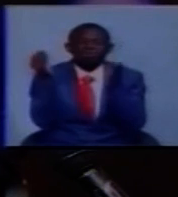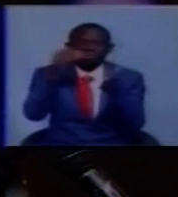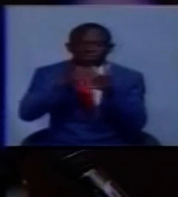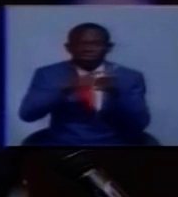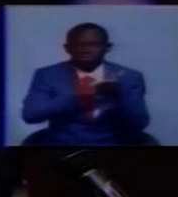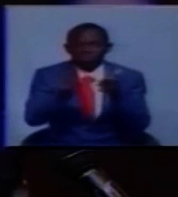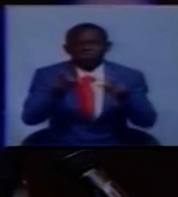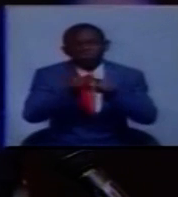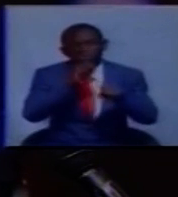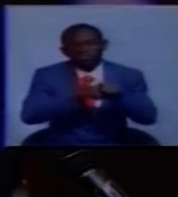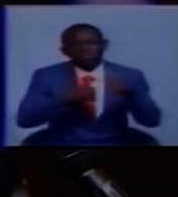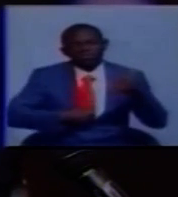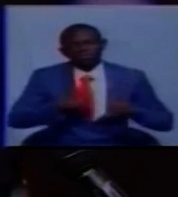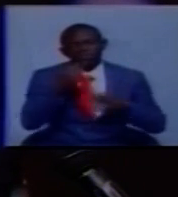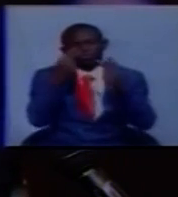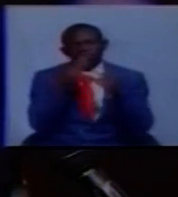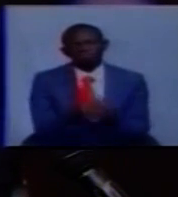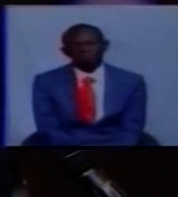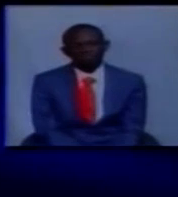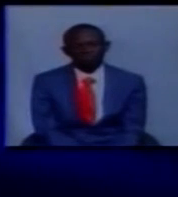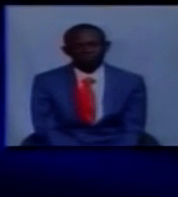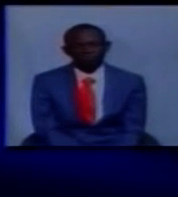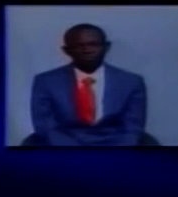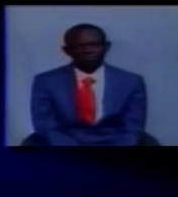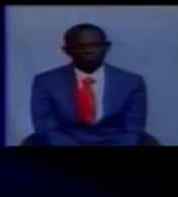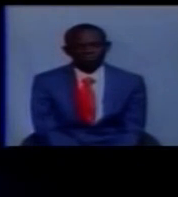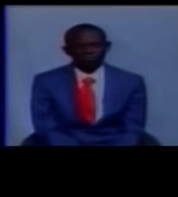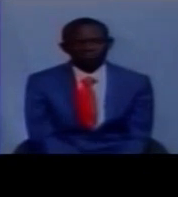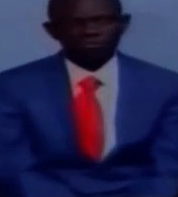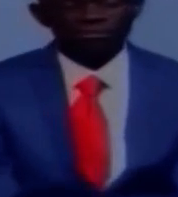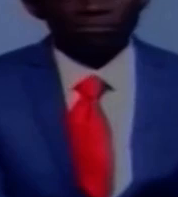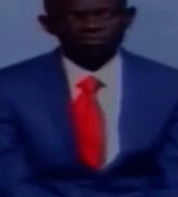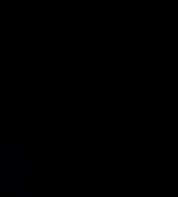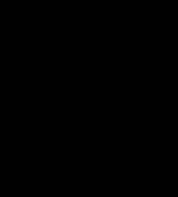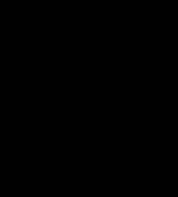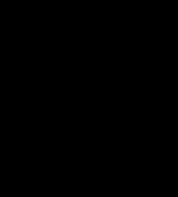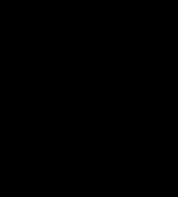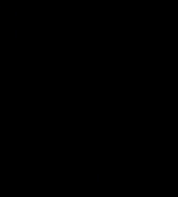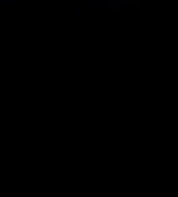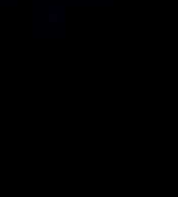next week at the same time. Pleasant viewing.